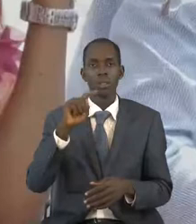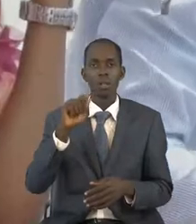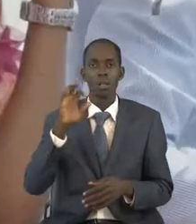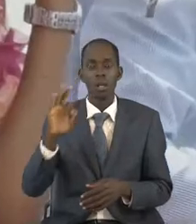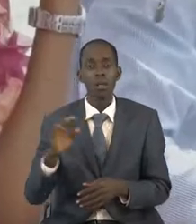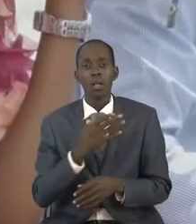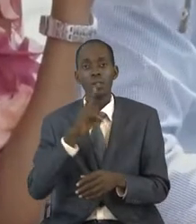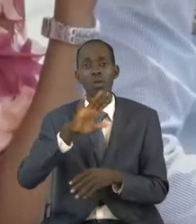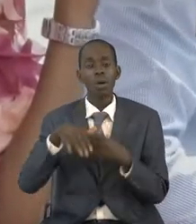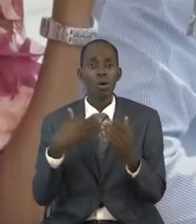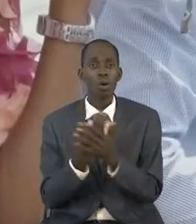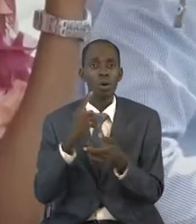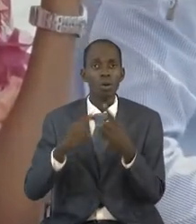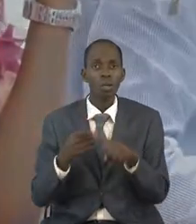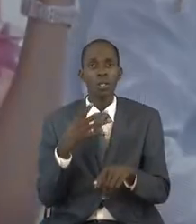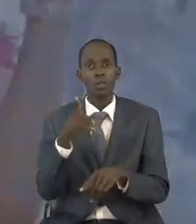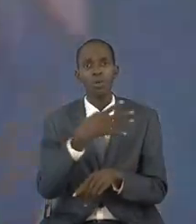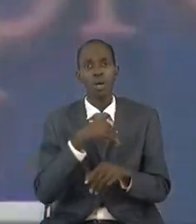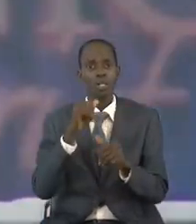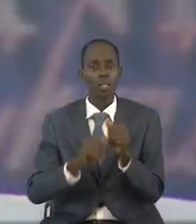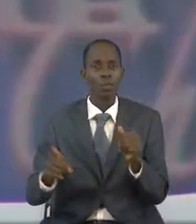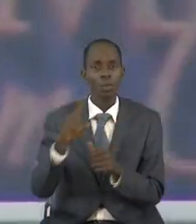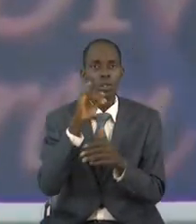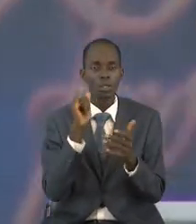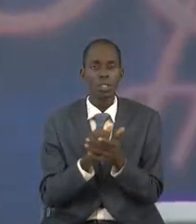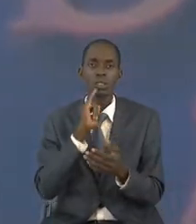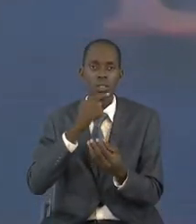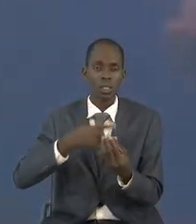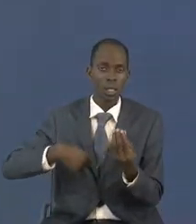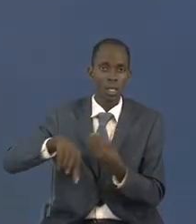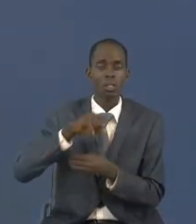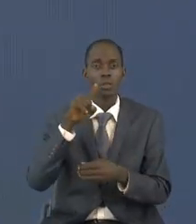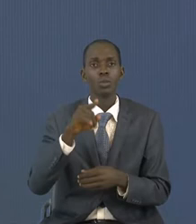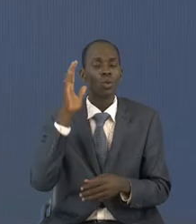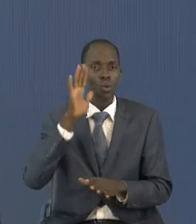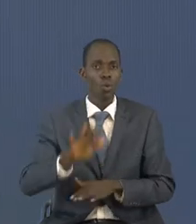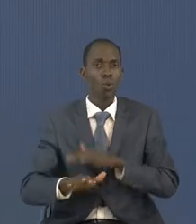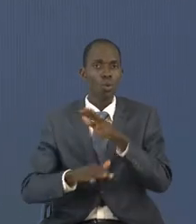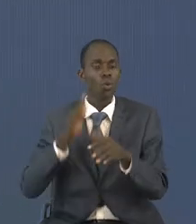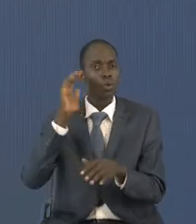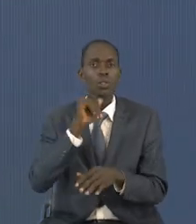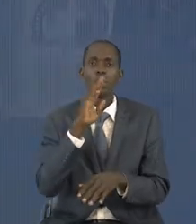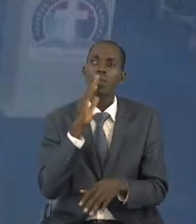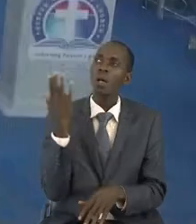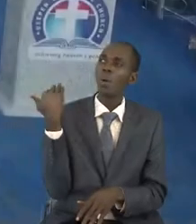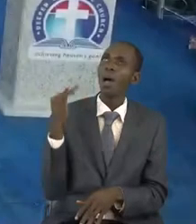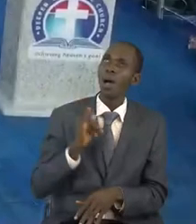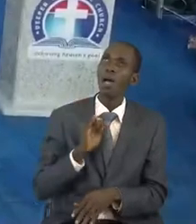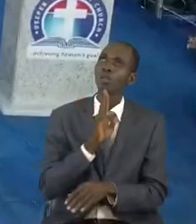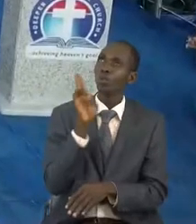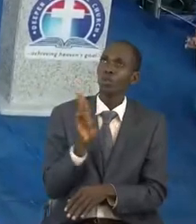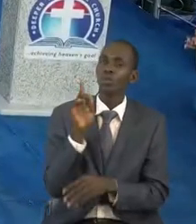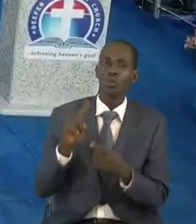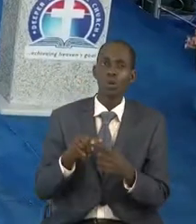and everyone around you, you will walk. It will not be a past tense. I used to walk. I used